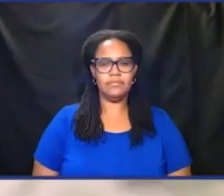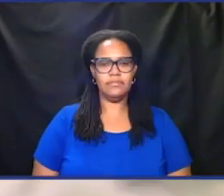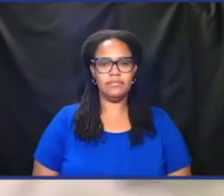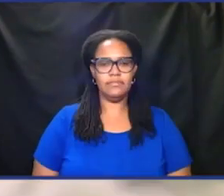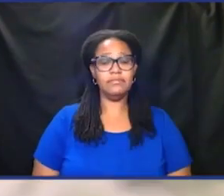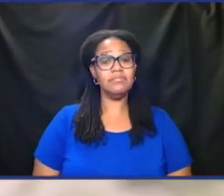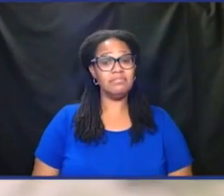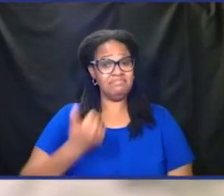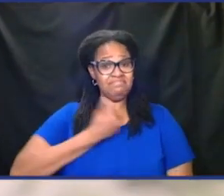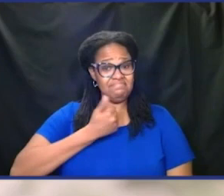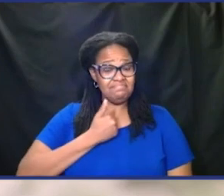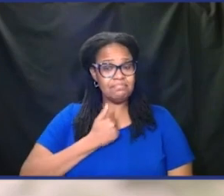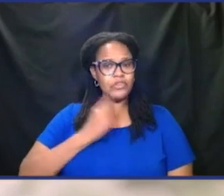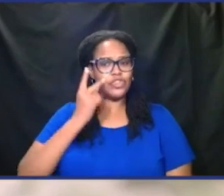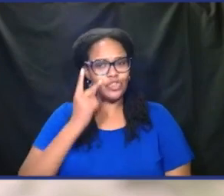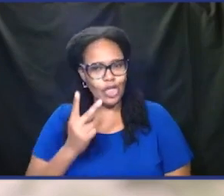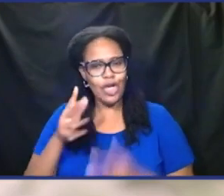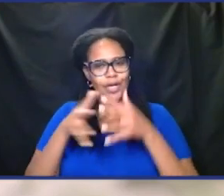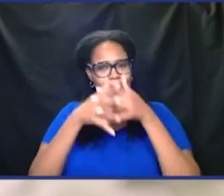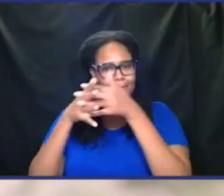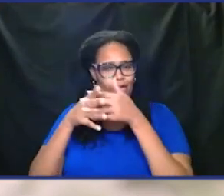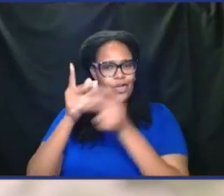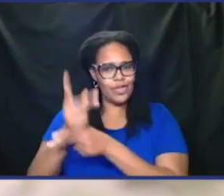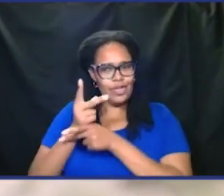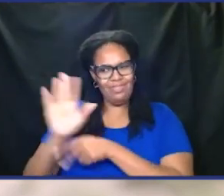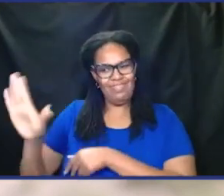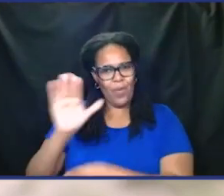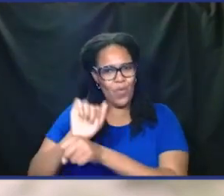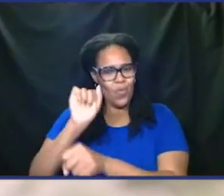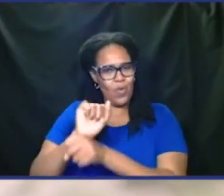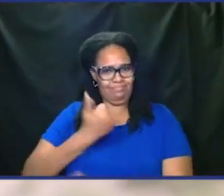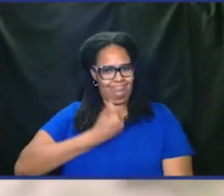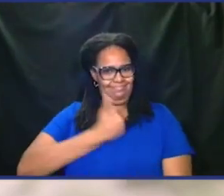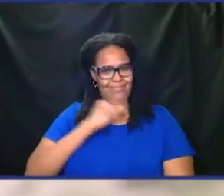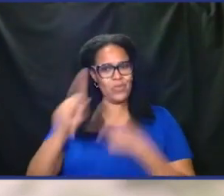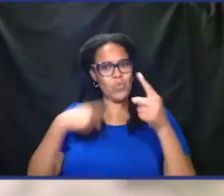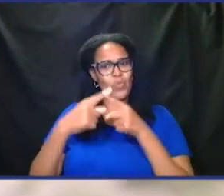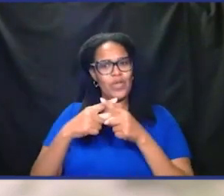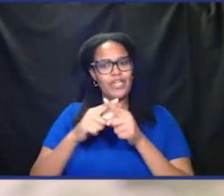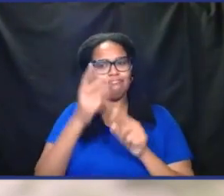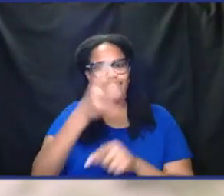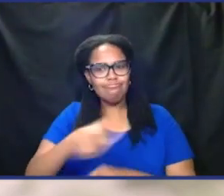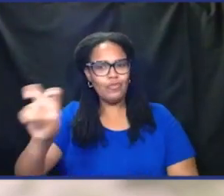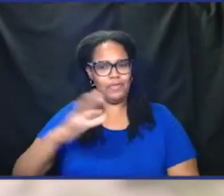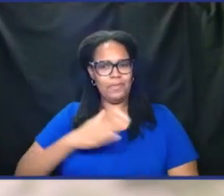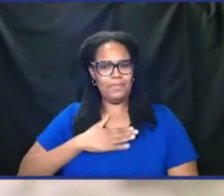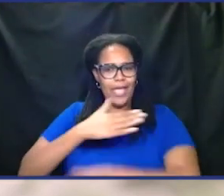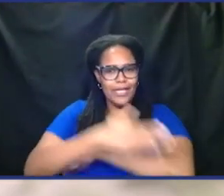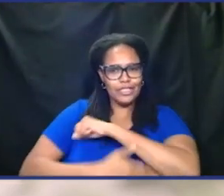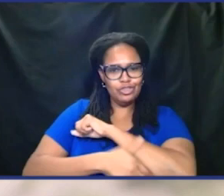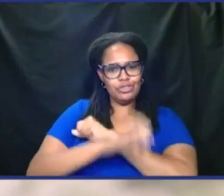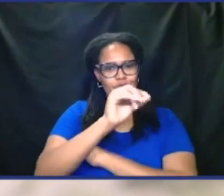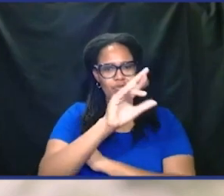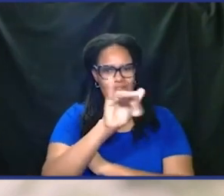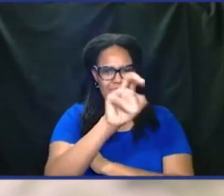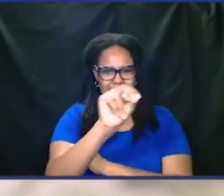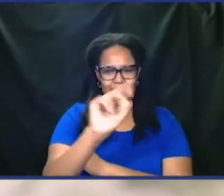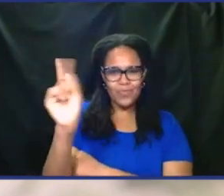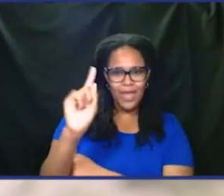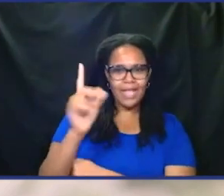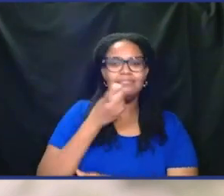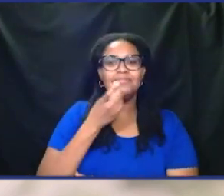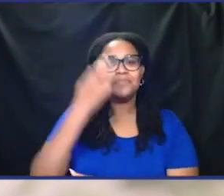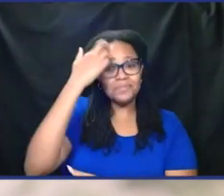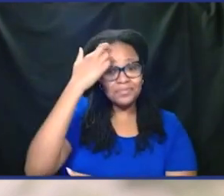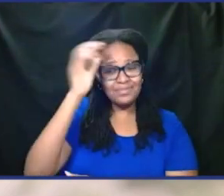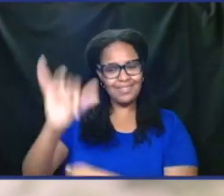I saw Americares work firsthand in the Caribbean when we traveled to my country, the Dominican Republic. It's a